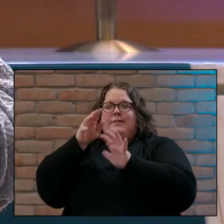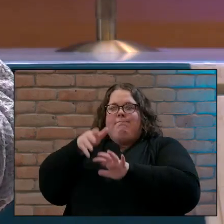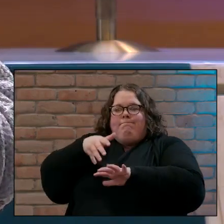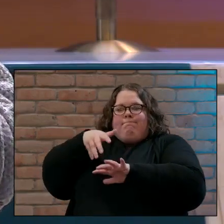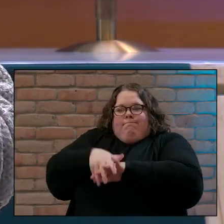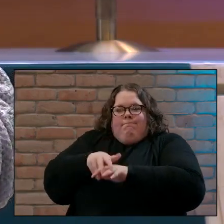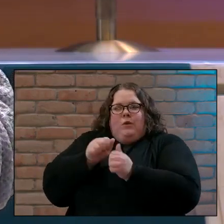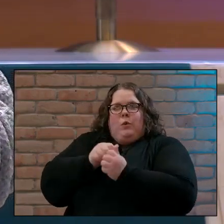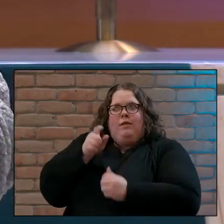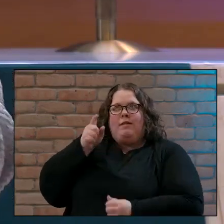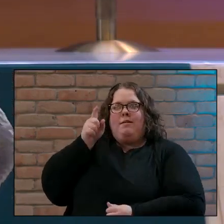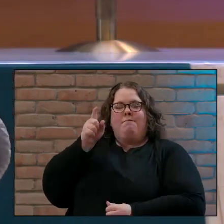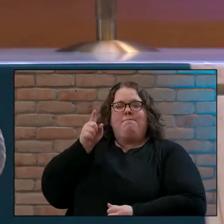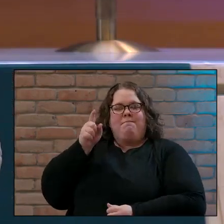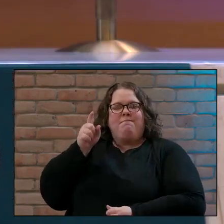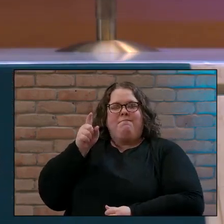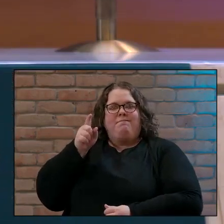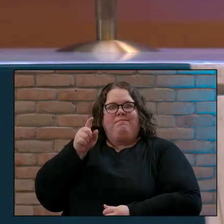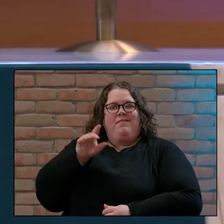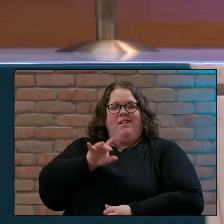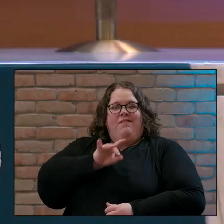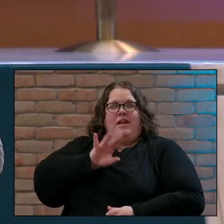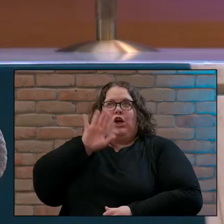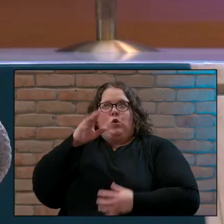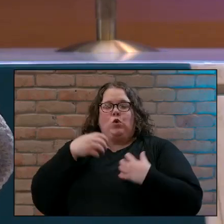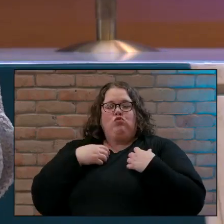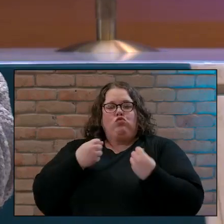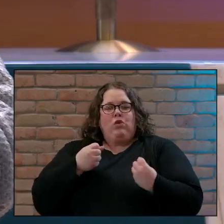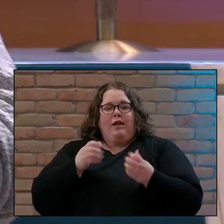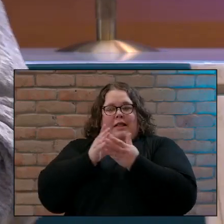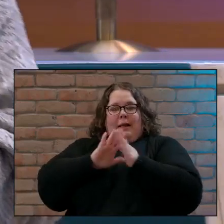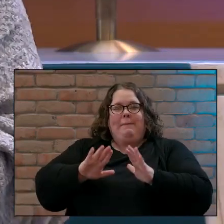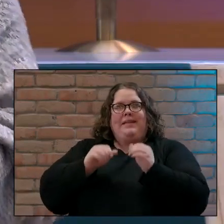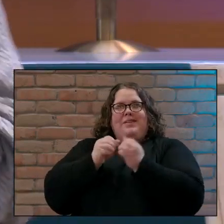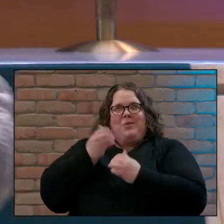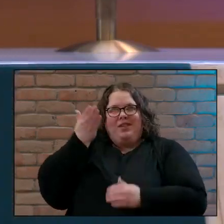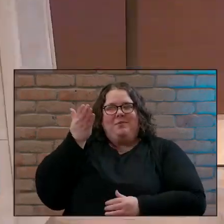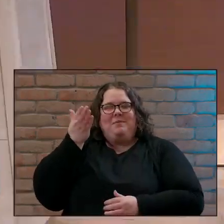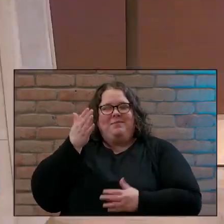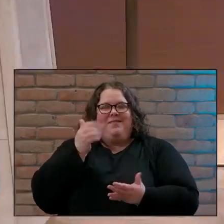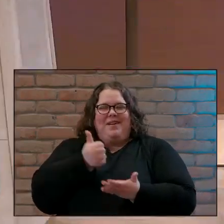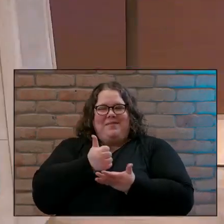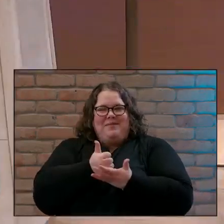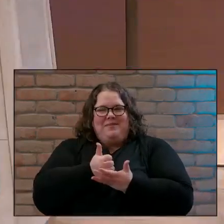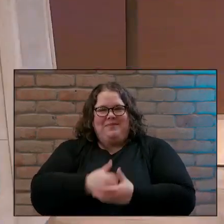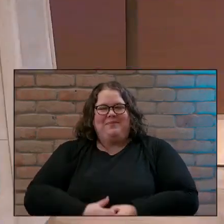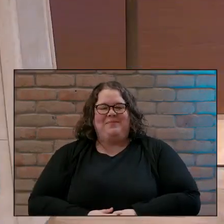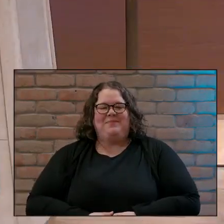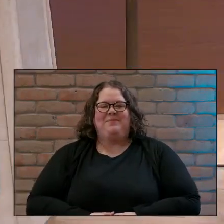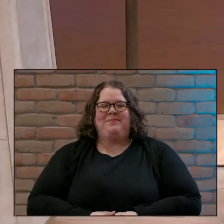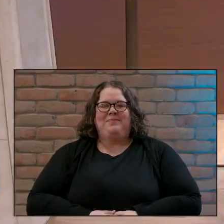him. Find in him your strength and your peace. Amen.